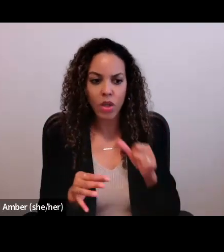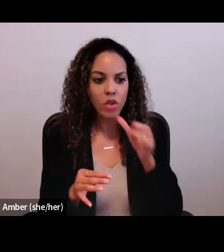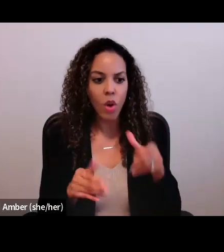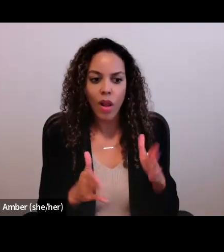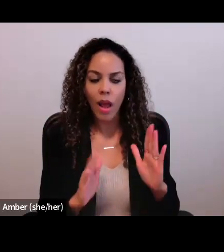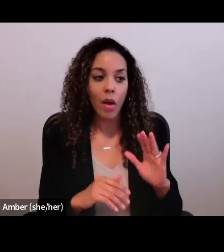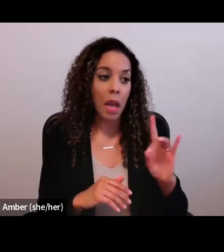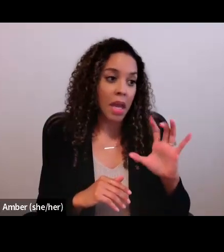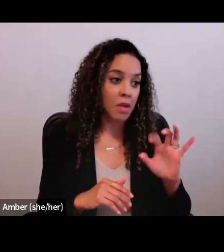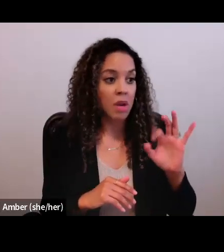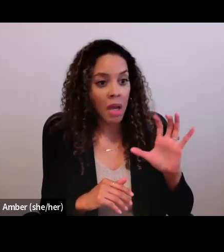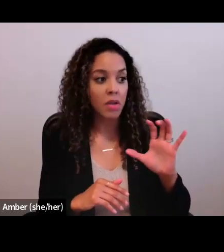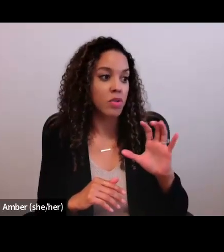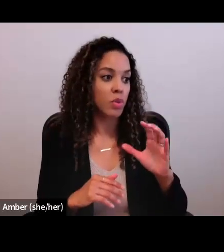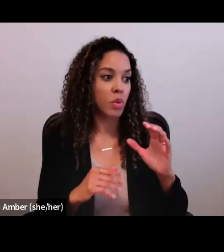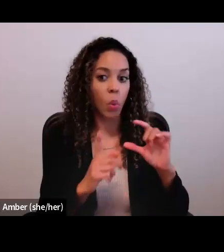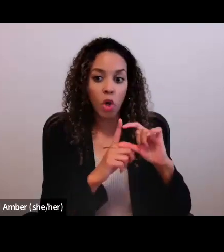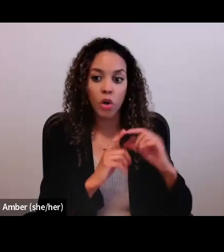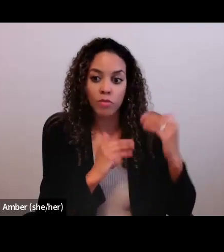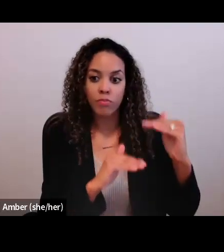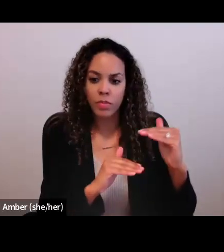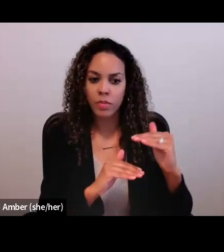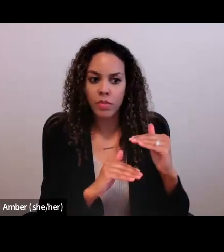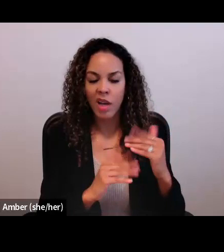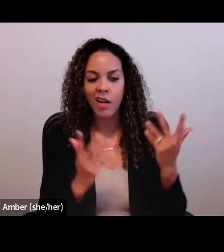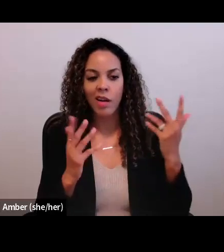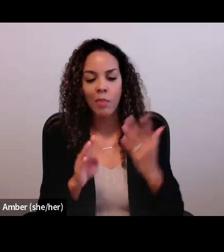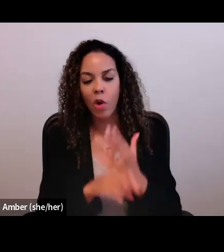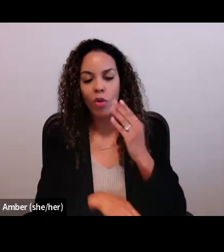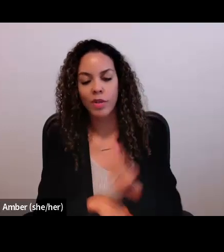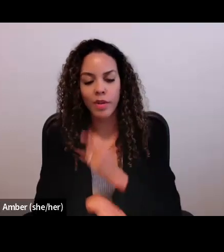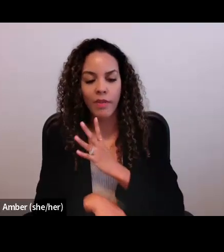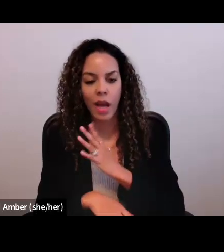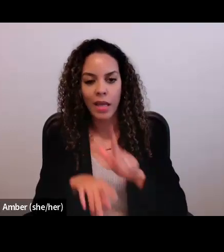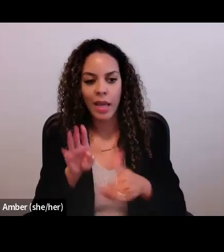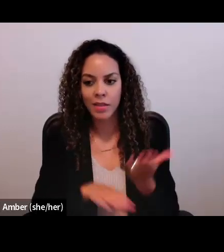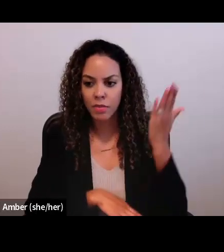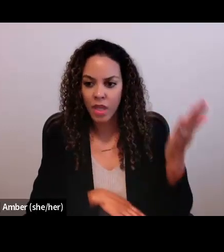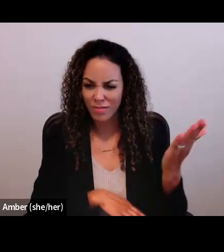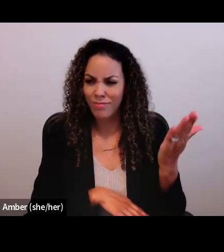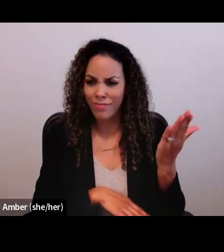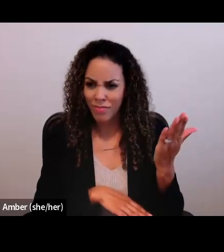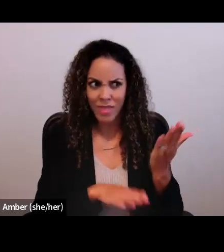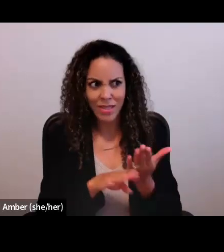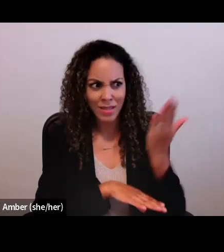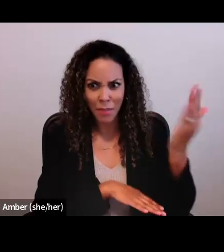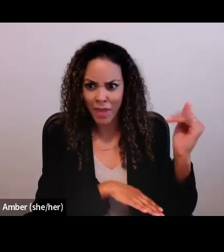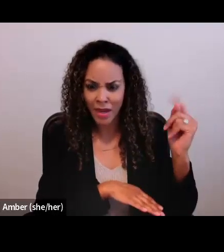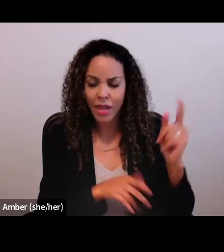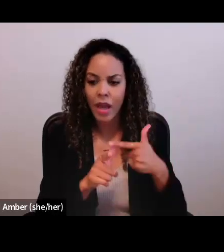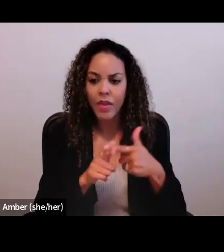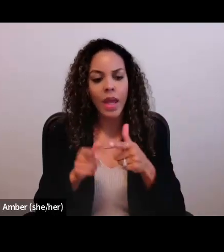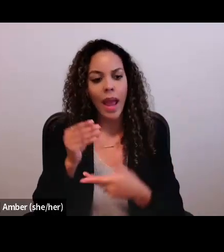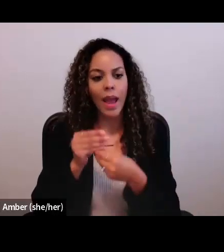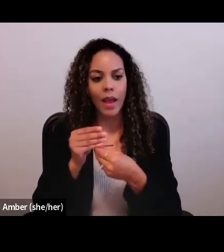or 900 words stop you from submitting to that journal. Write a rationale and give it a try, because sometimes you end up cutting